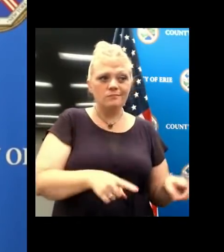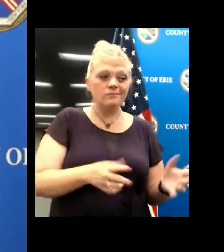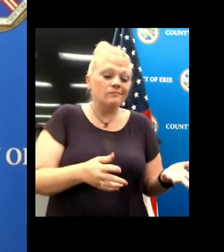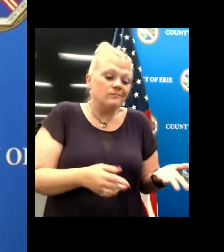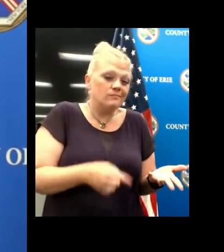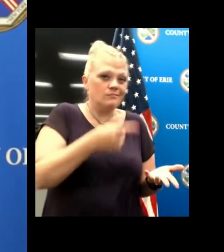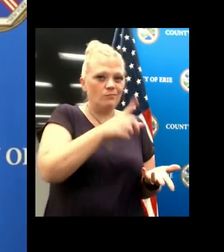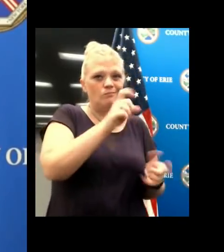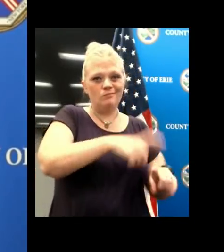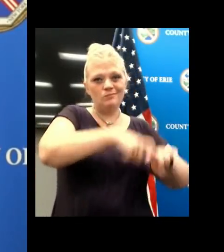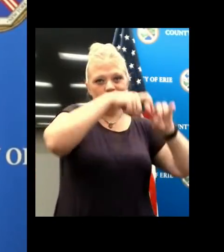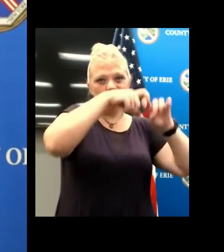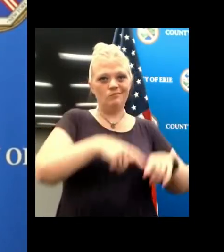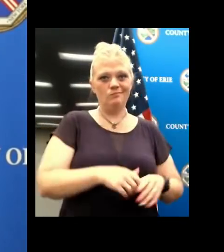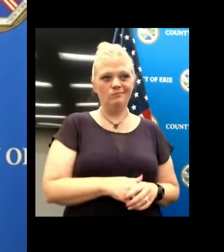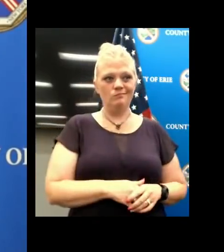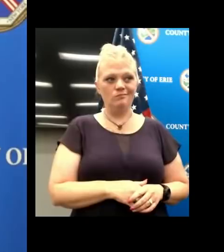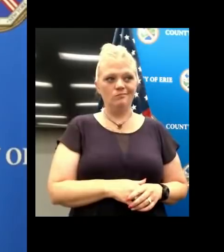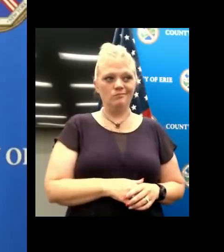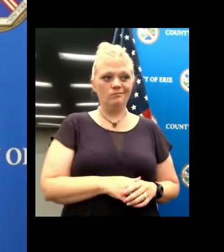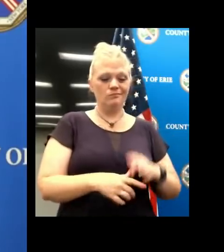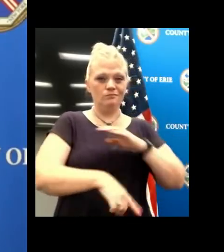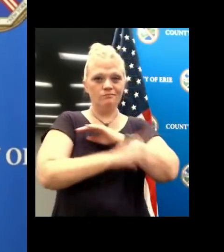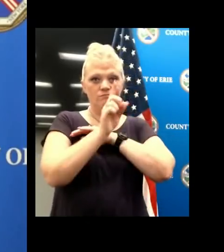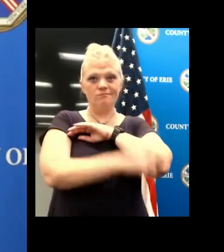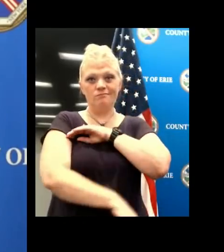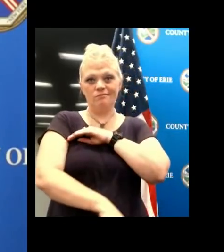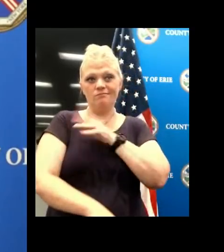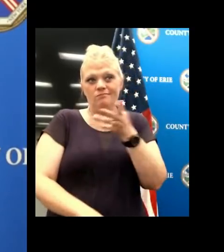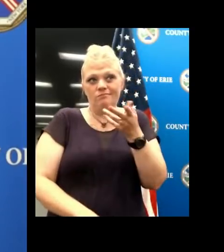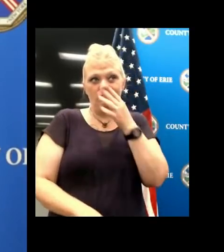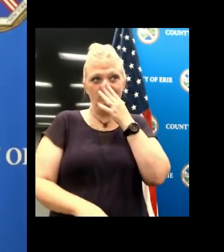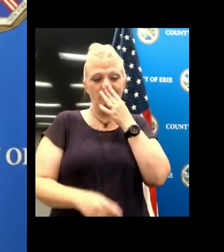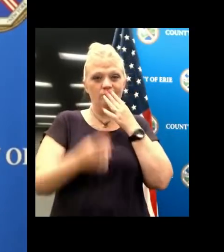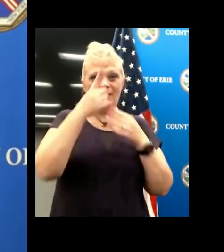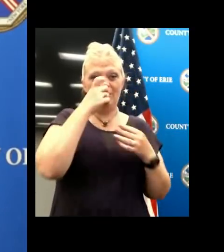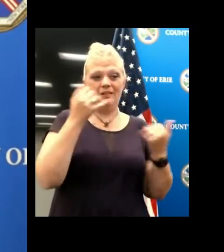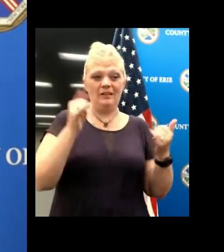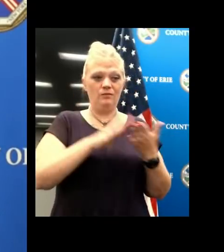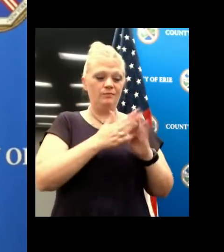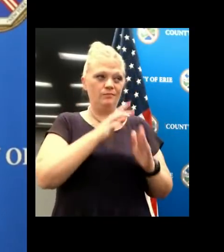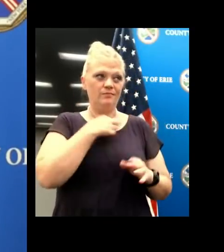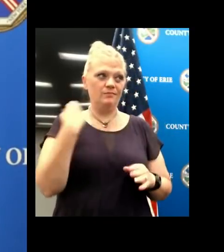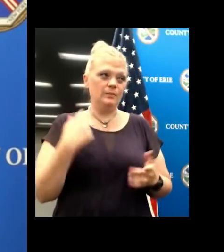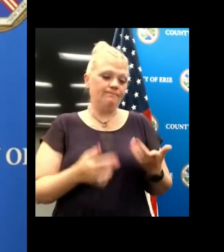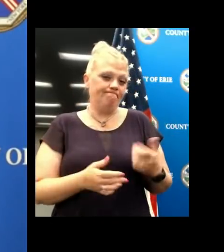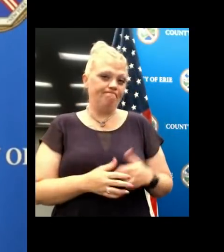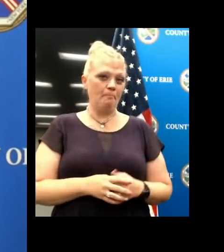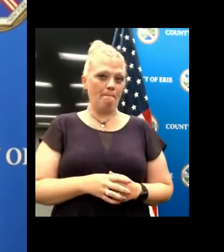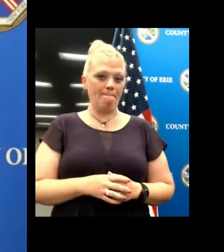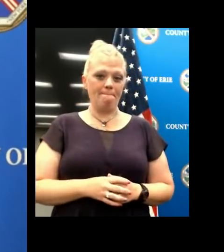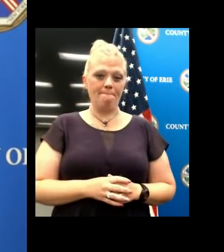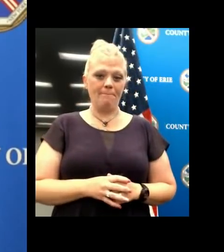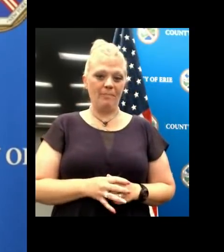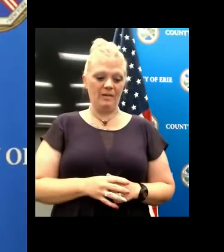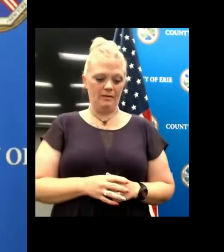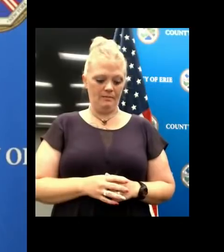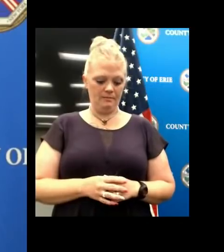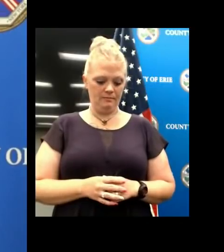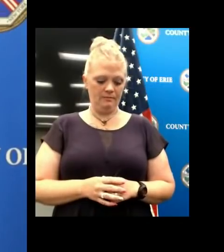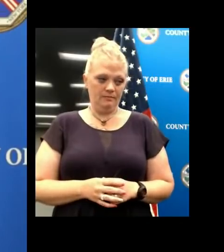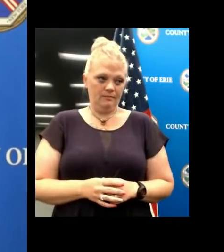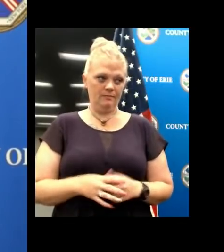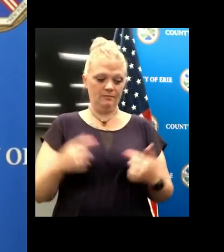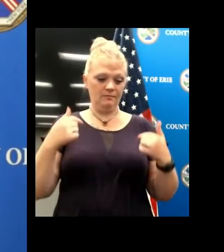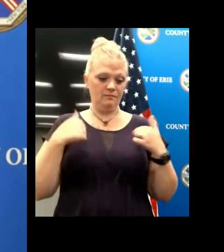should be suspended. You should be penalized and punished because you're putting the community at risk. I